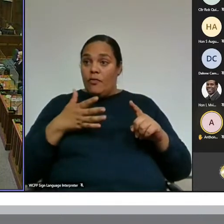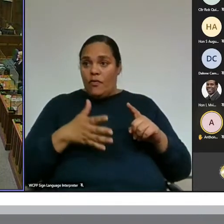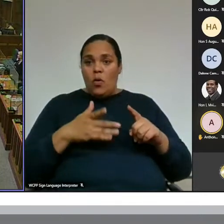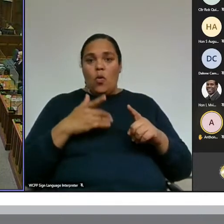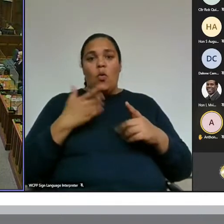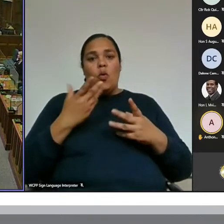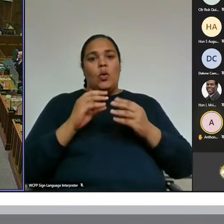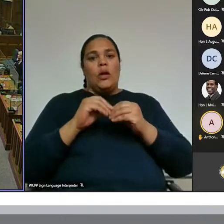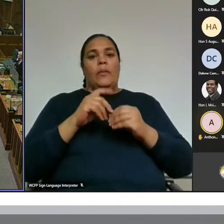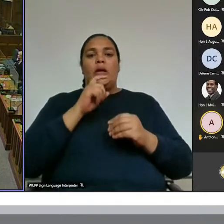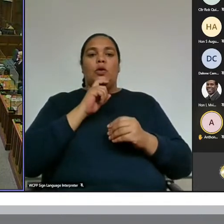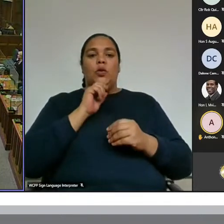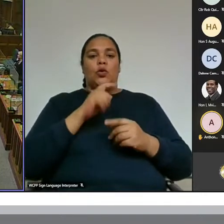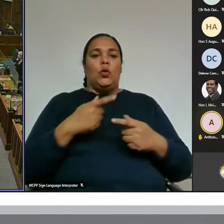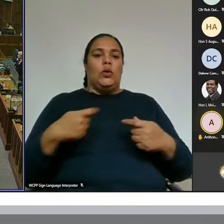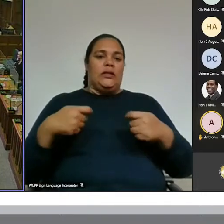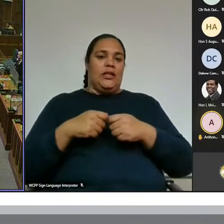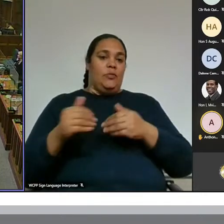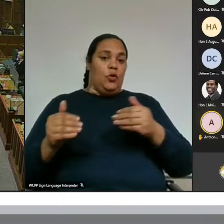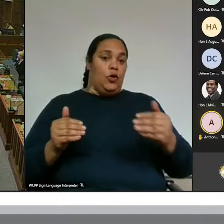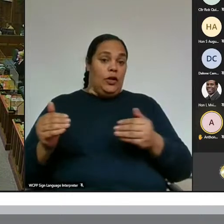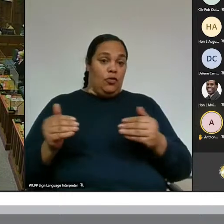make use of the subsidy arrangements,